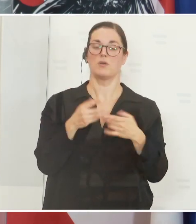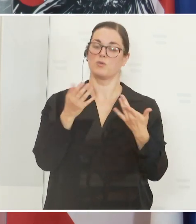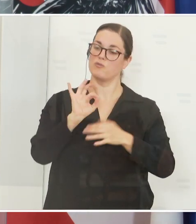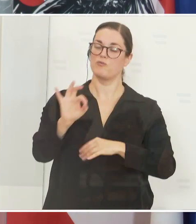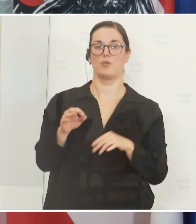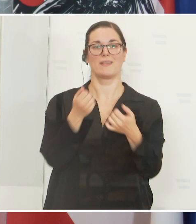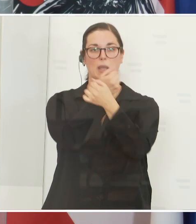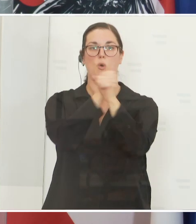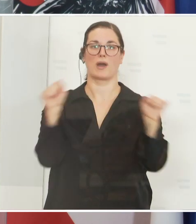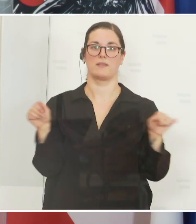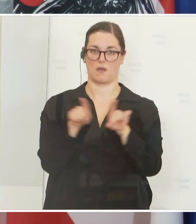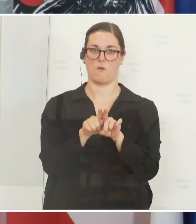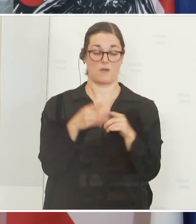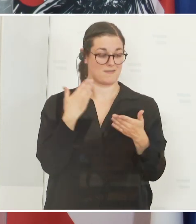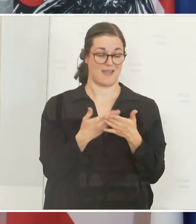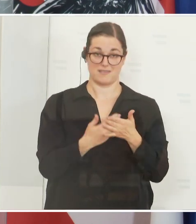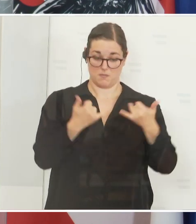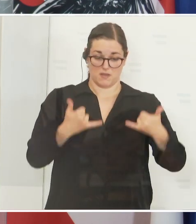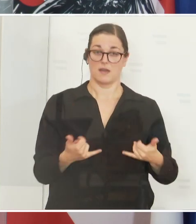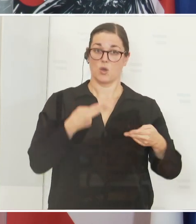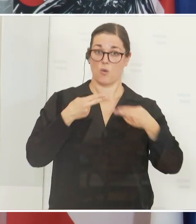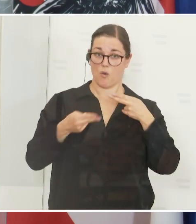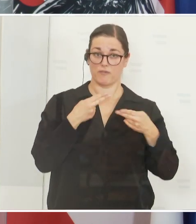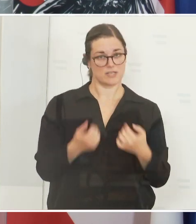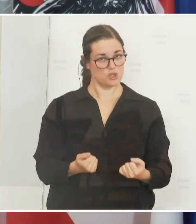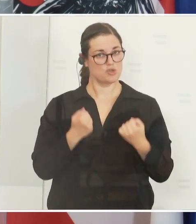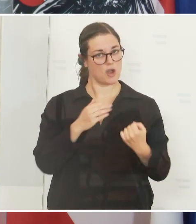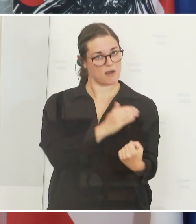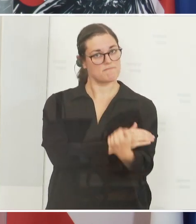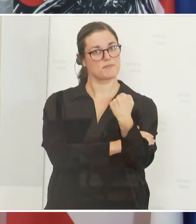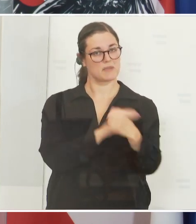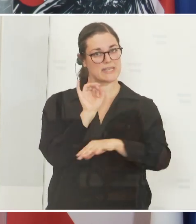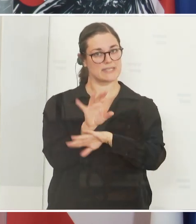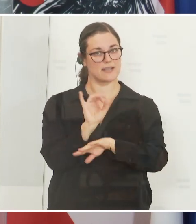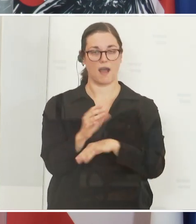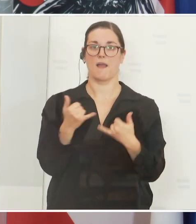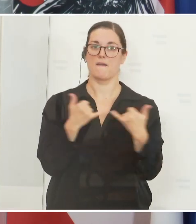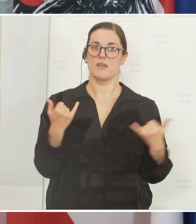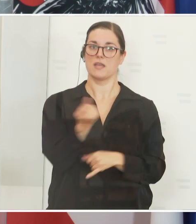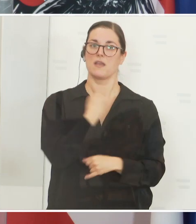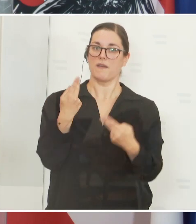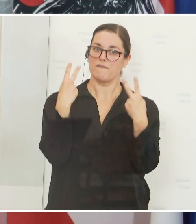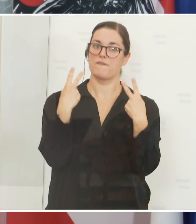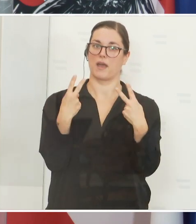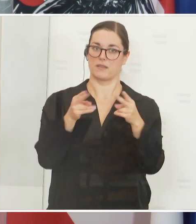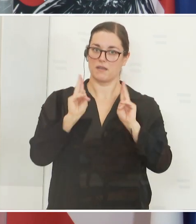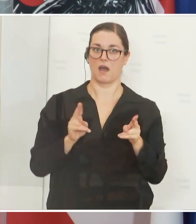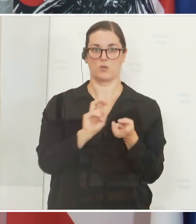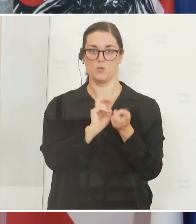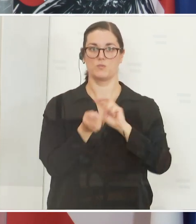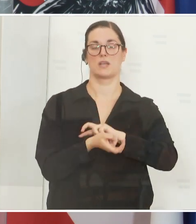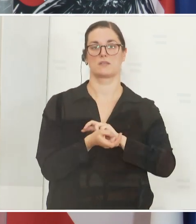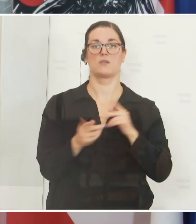this conference is a strong signal for our common goal, our joint values, and our openness for